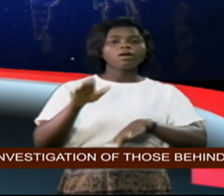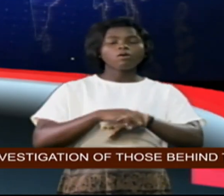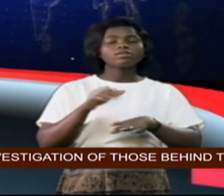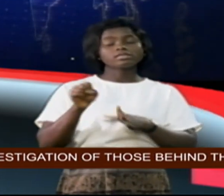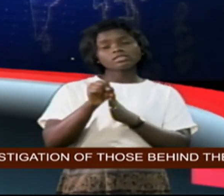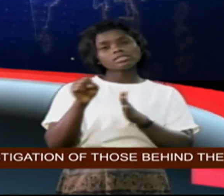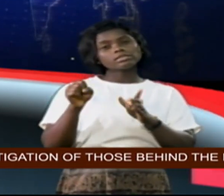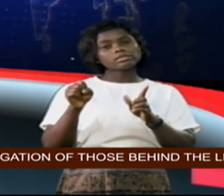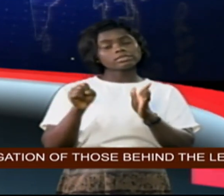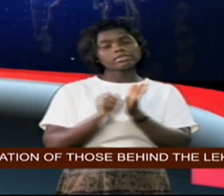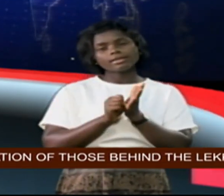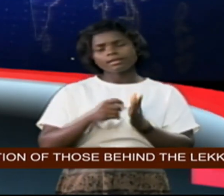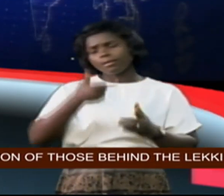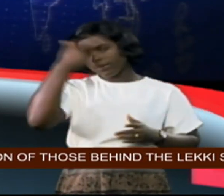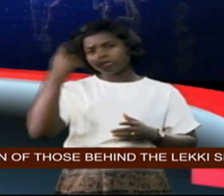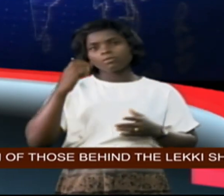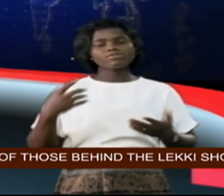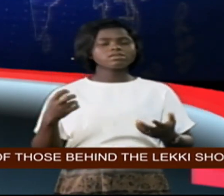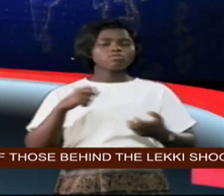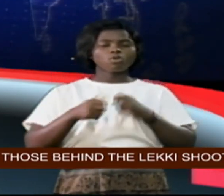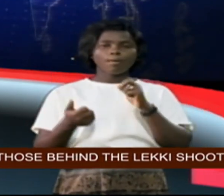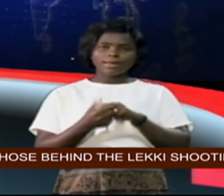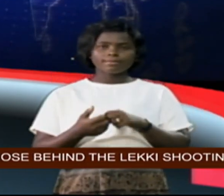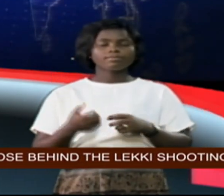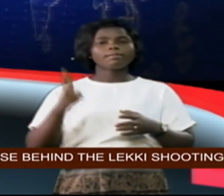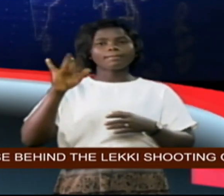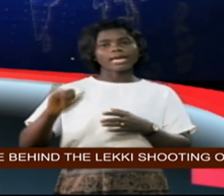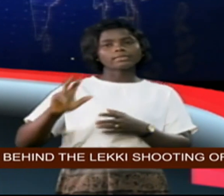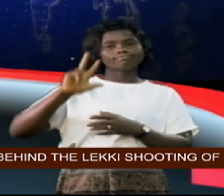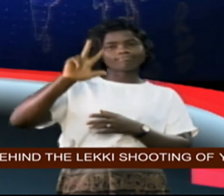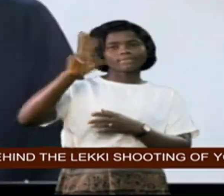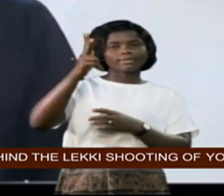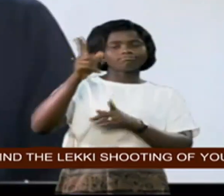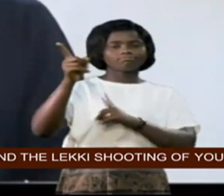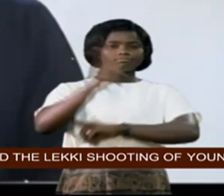tide of growing violence by 3 days.